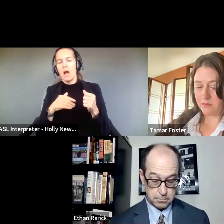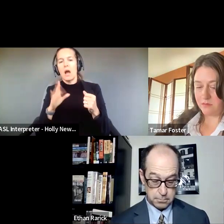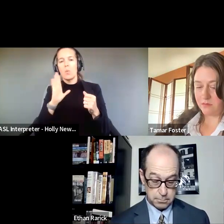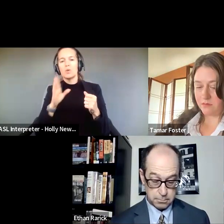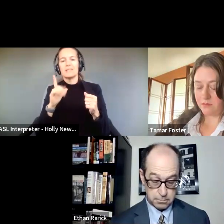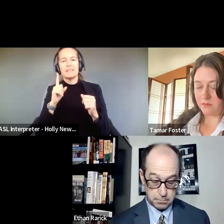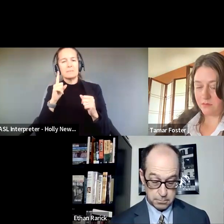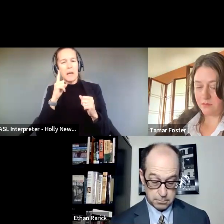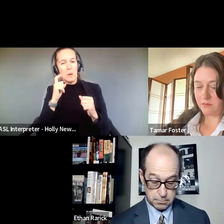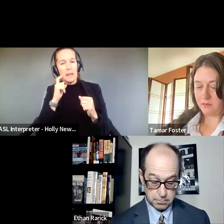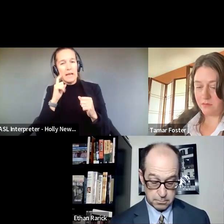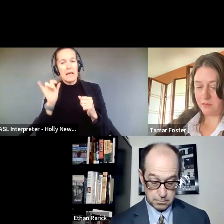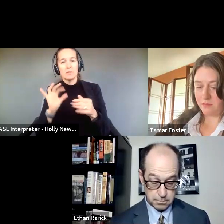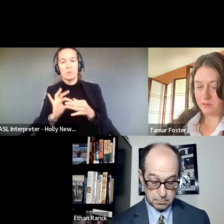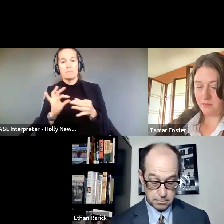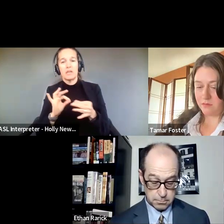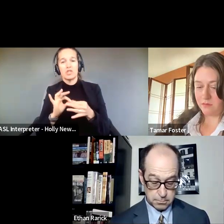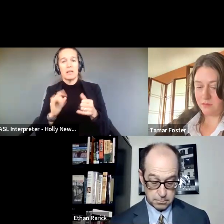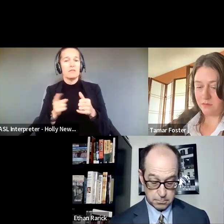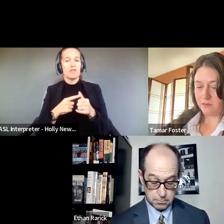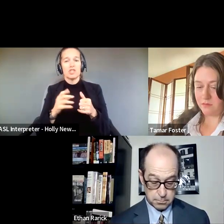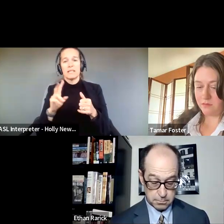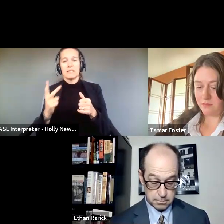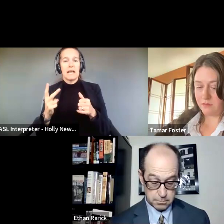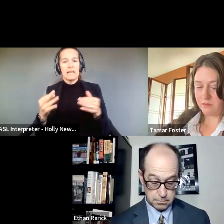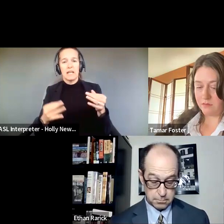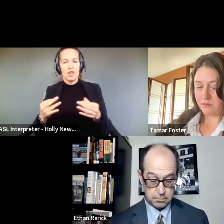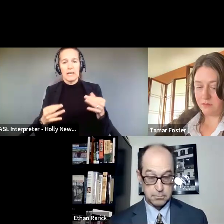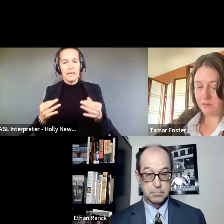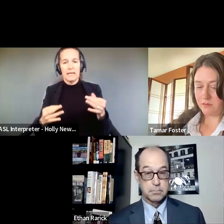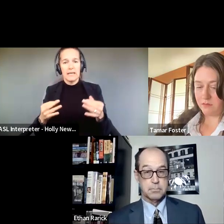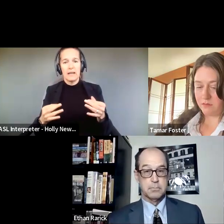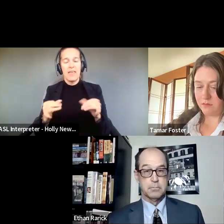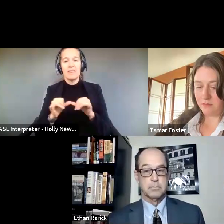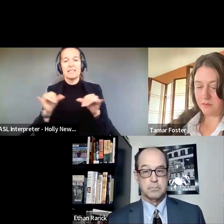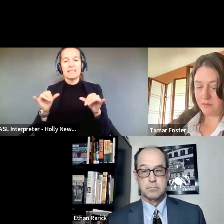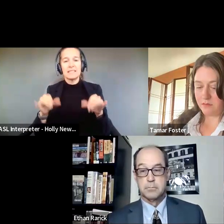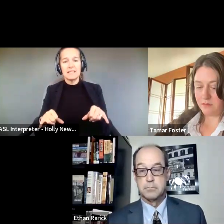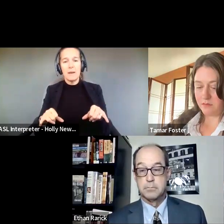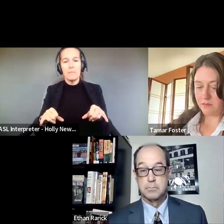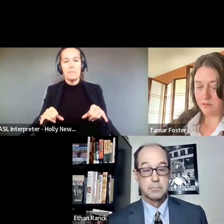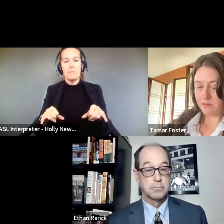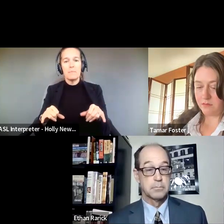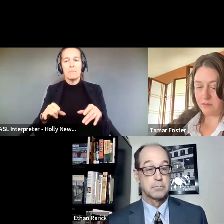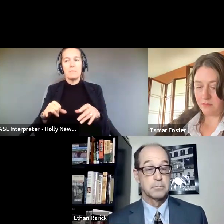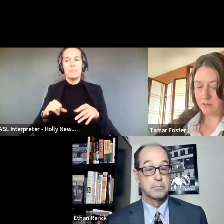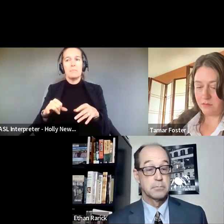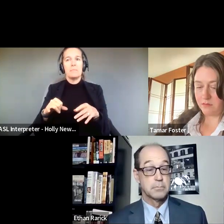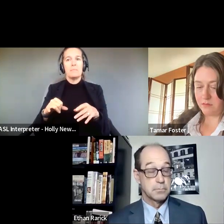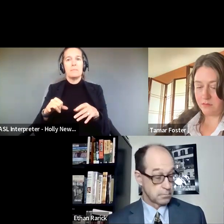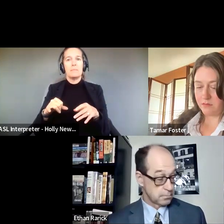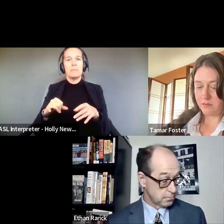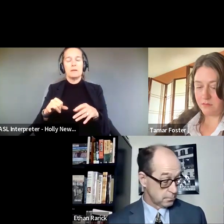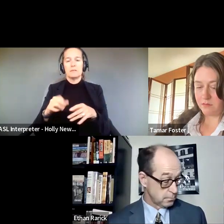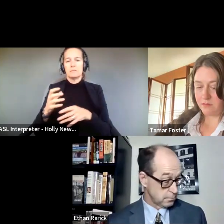was mentioned during the first and second hearing, that that the system is getting in its own way.